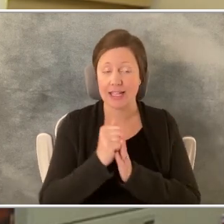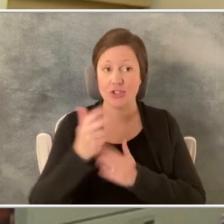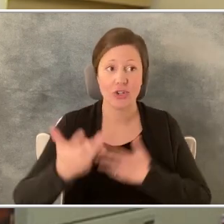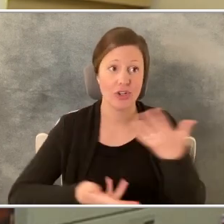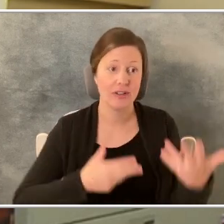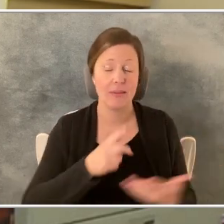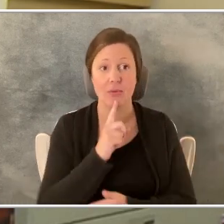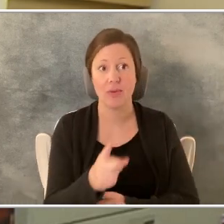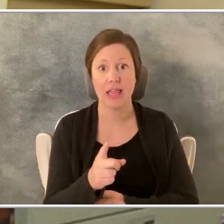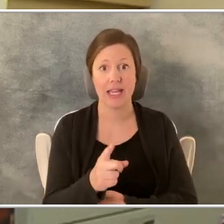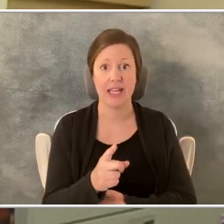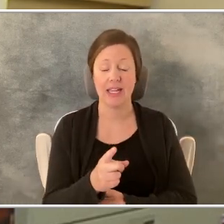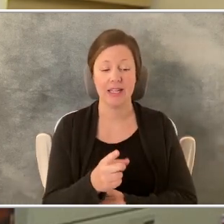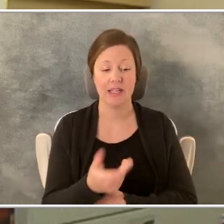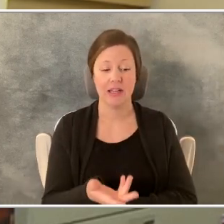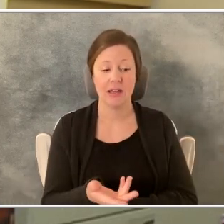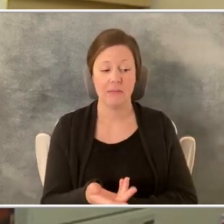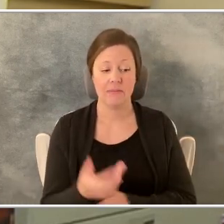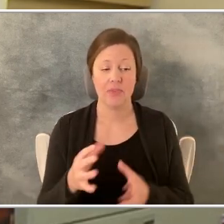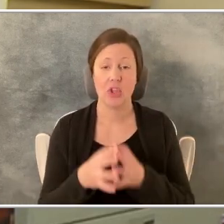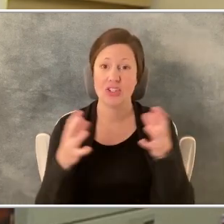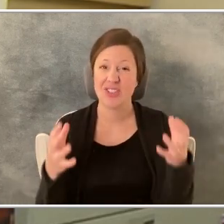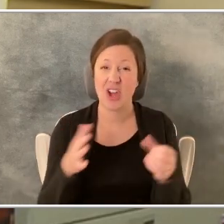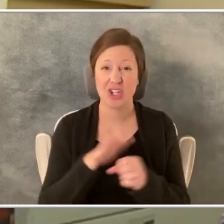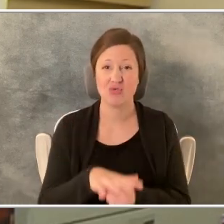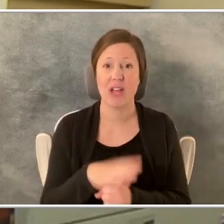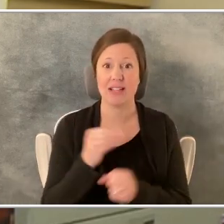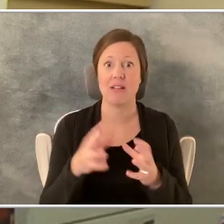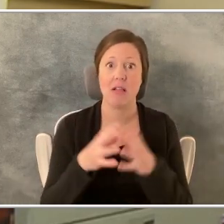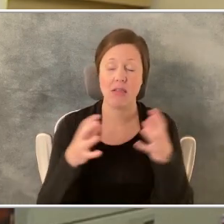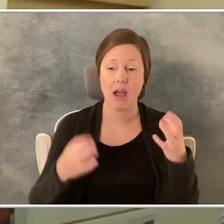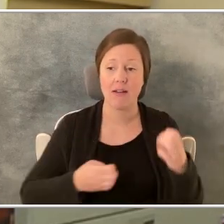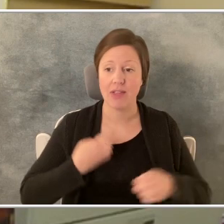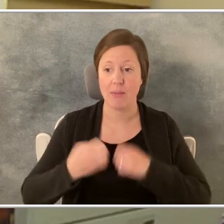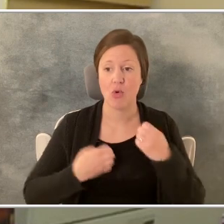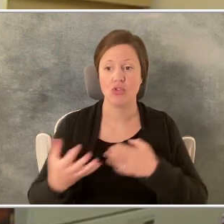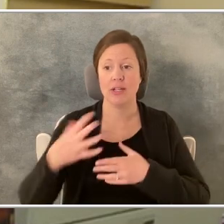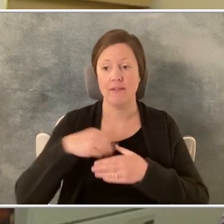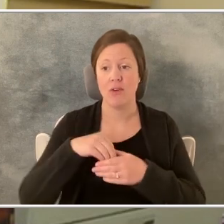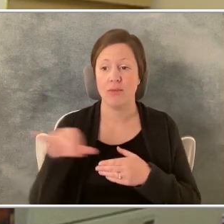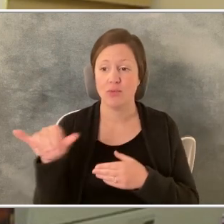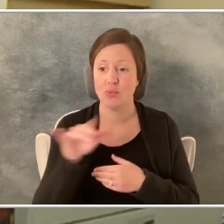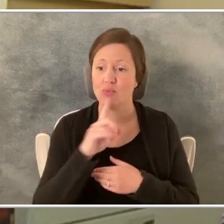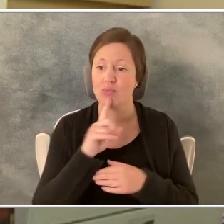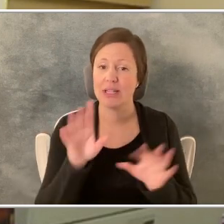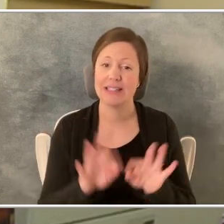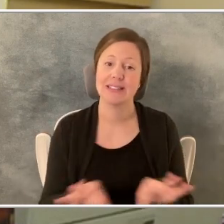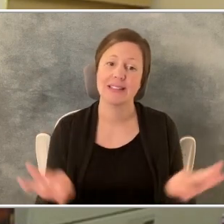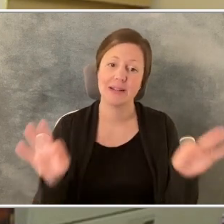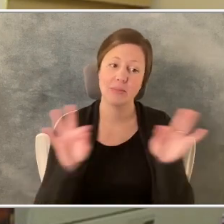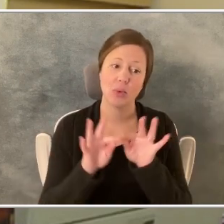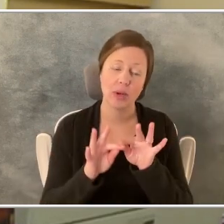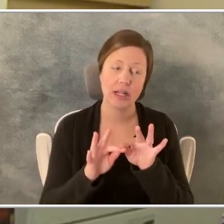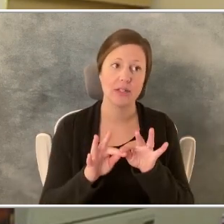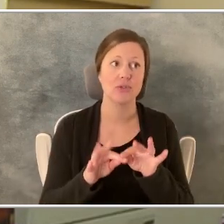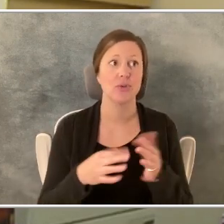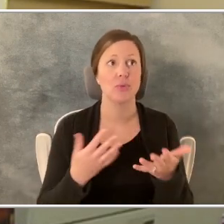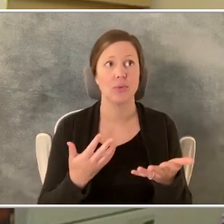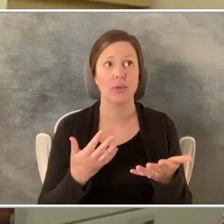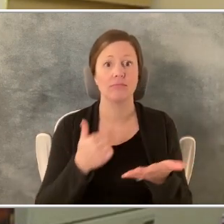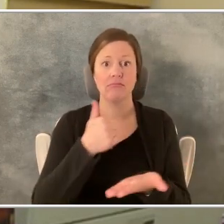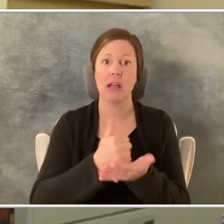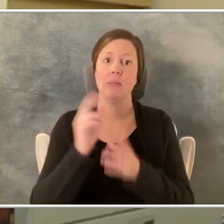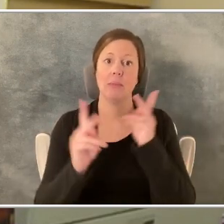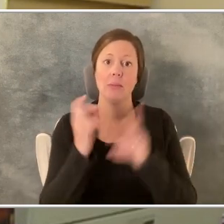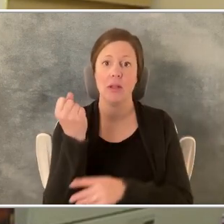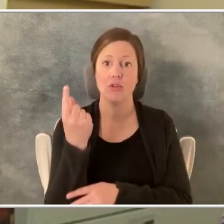me, there's a lot of stress and there's a lot of emotions involved. And I think it's important to help people understand that they